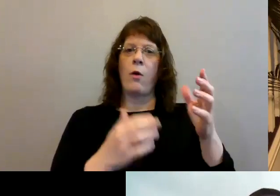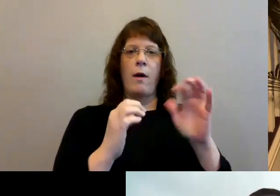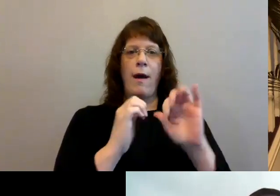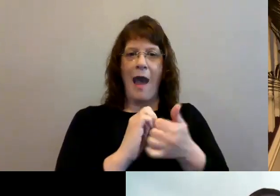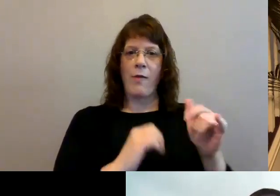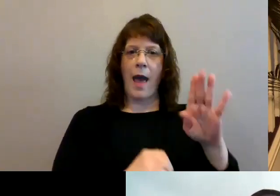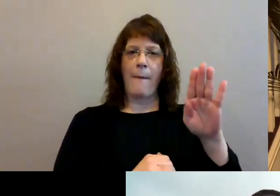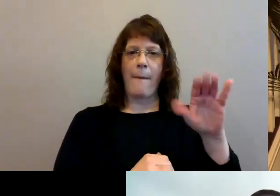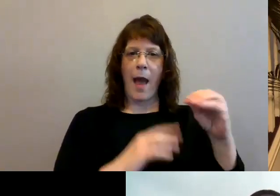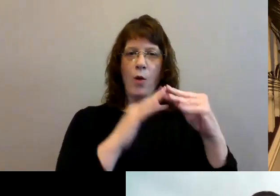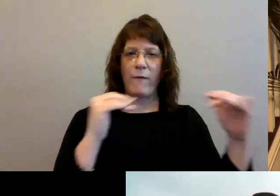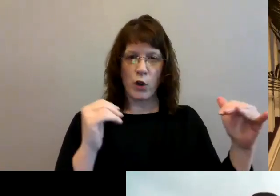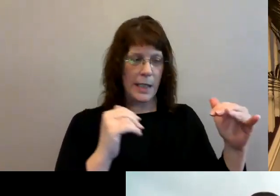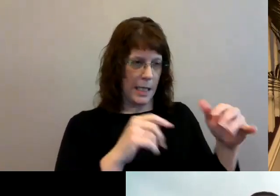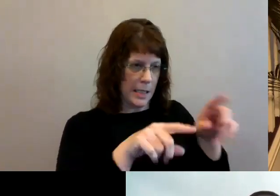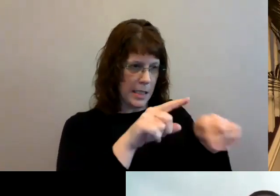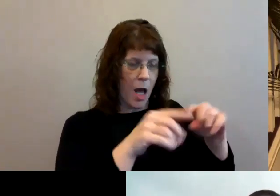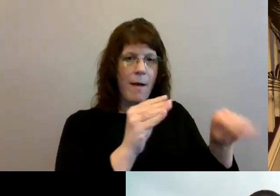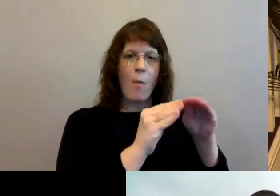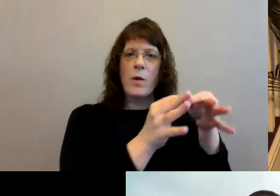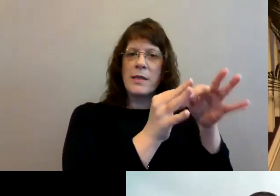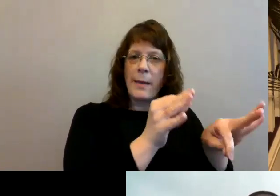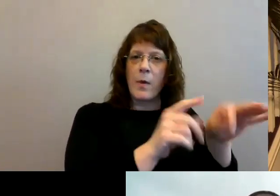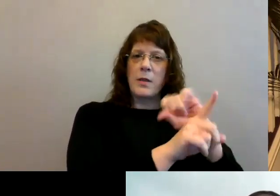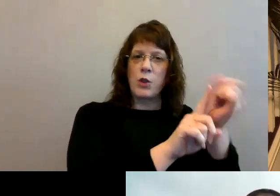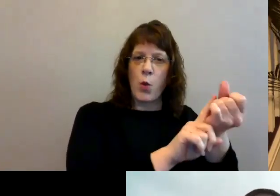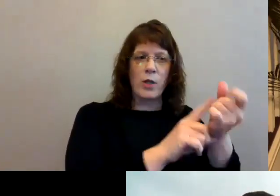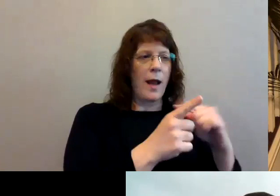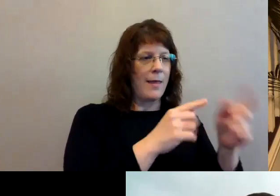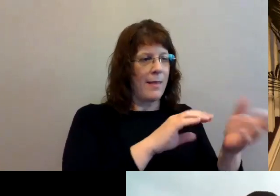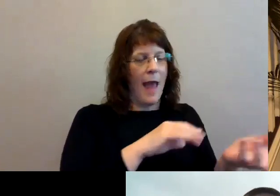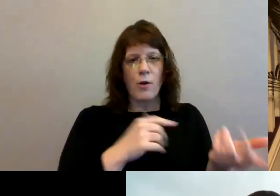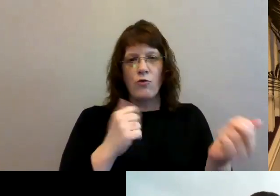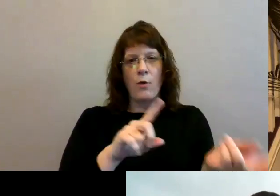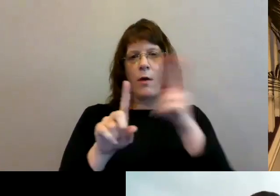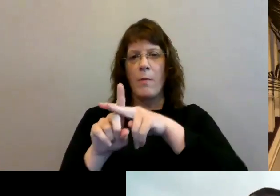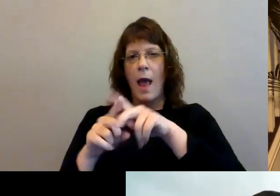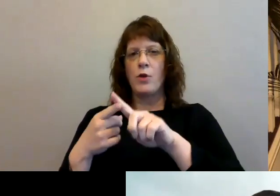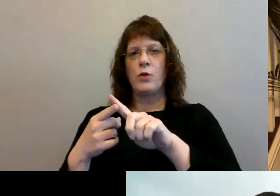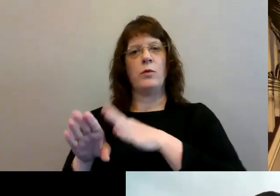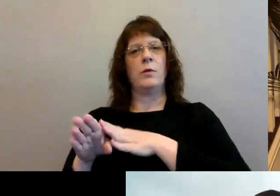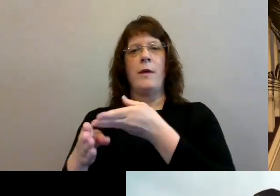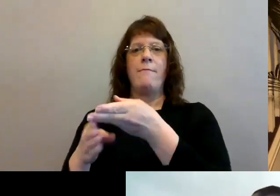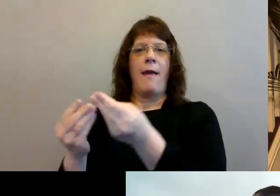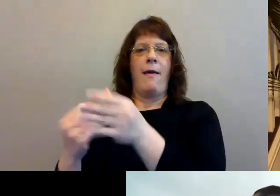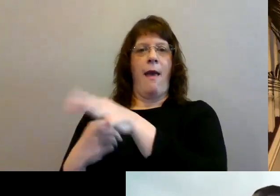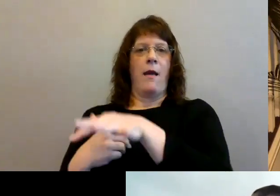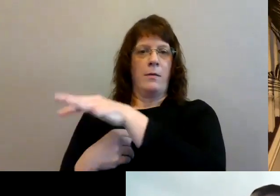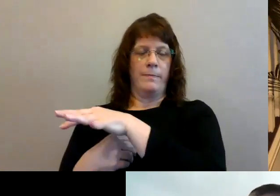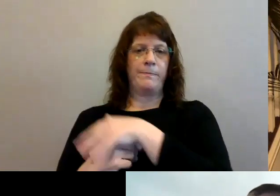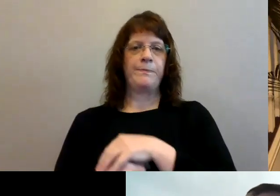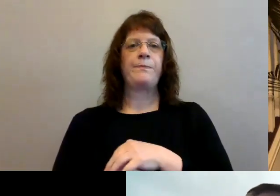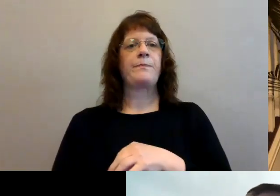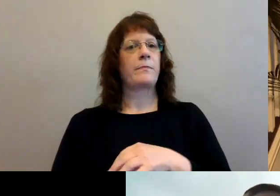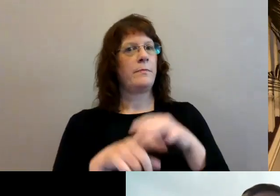try to draw conclusions that would be applicable to what we see on the continent. Awesome. So what are some of the